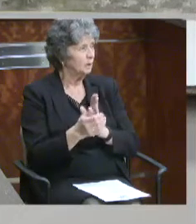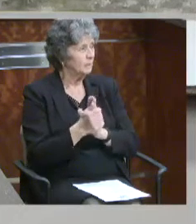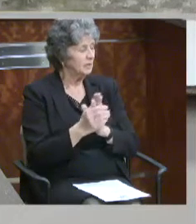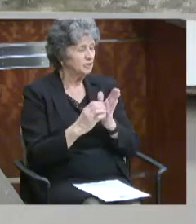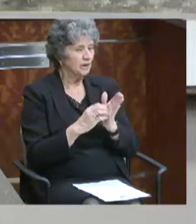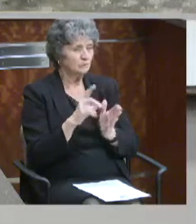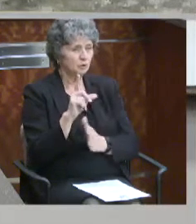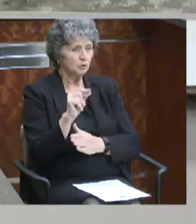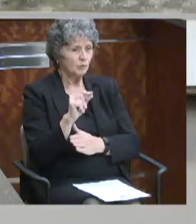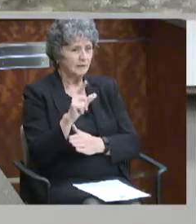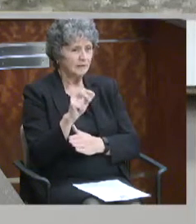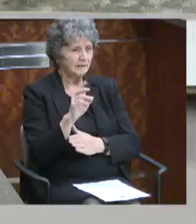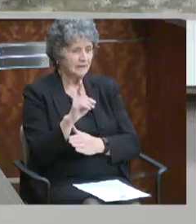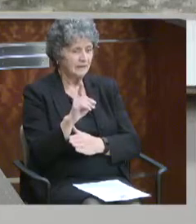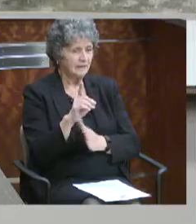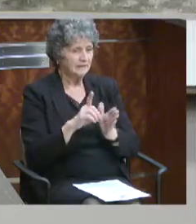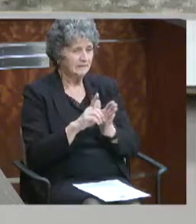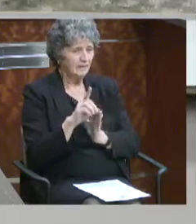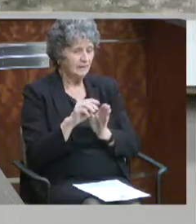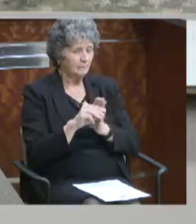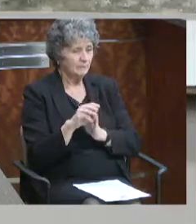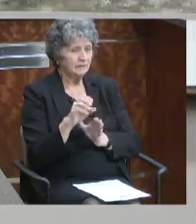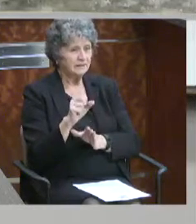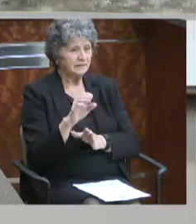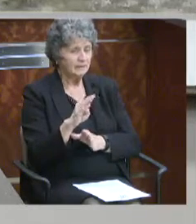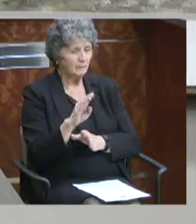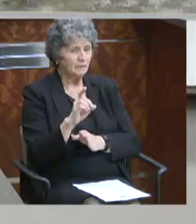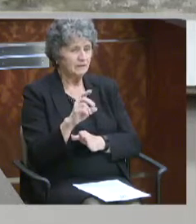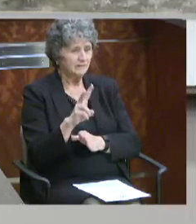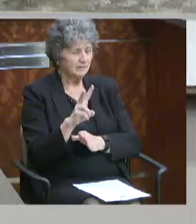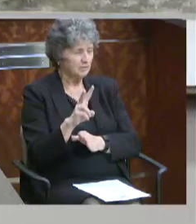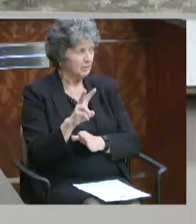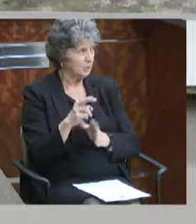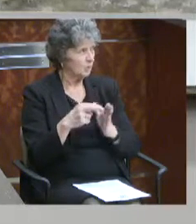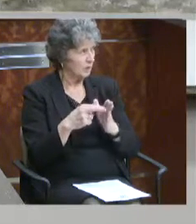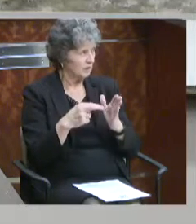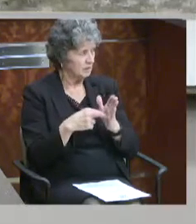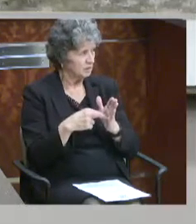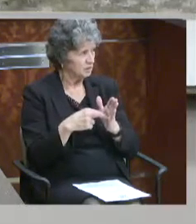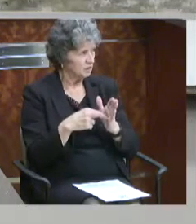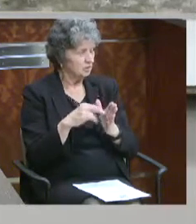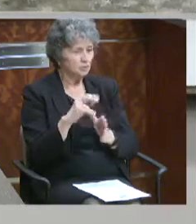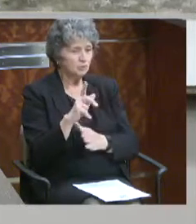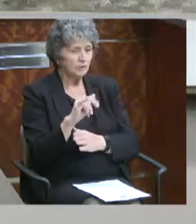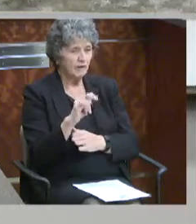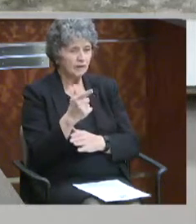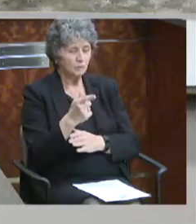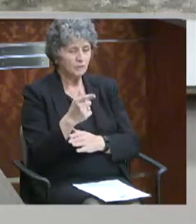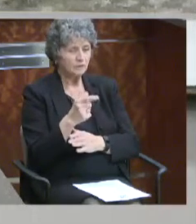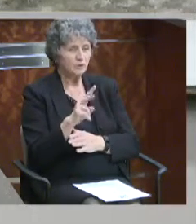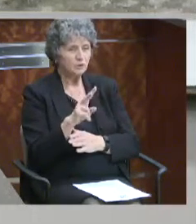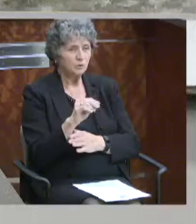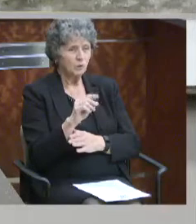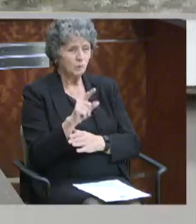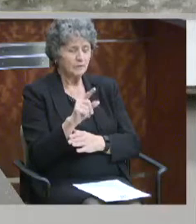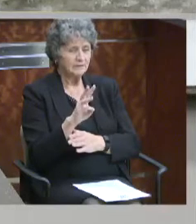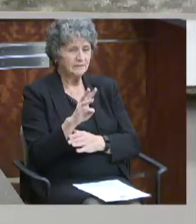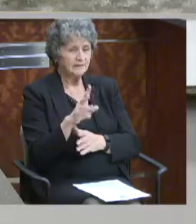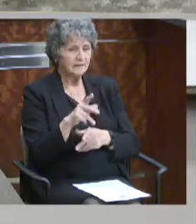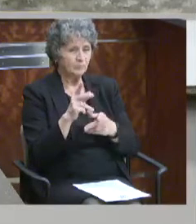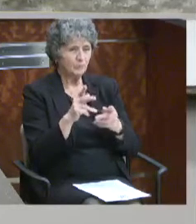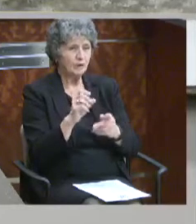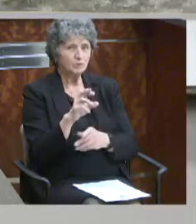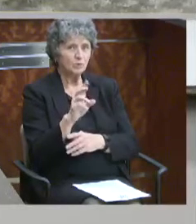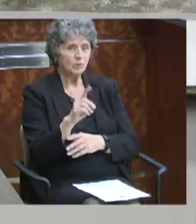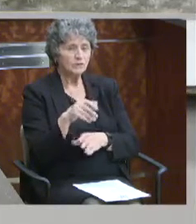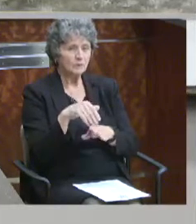Land Development and Subdivision Regulations. On July the 21st, 2016, the proposed ordinance was sent